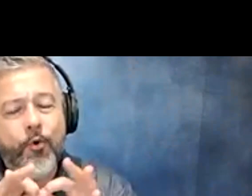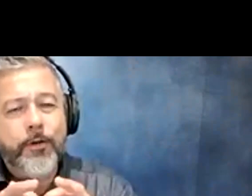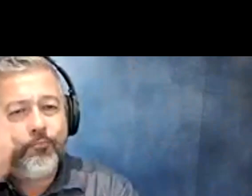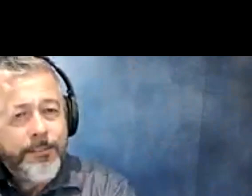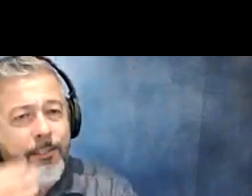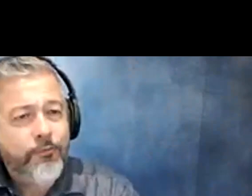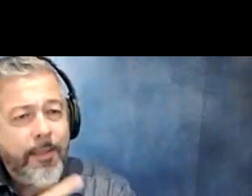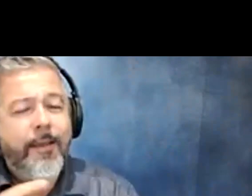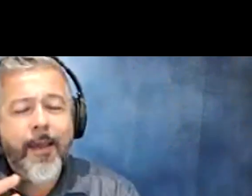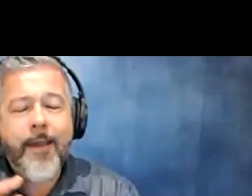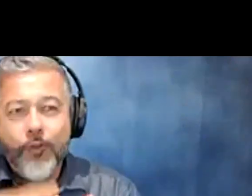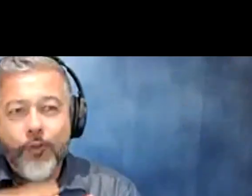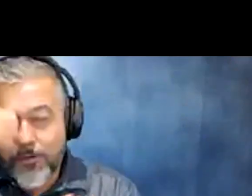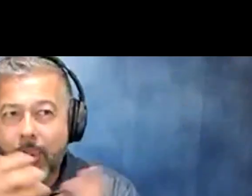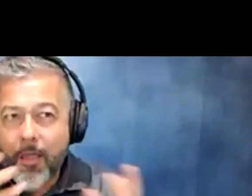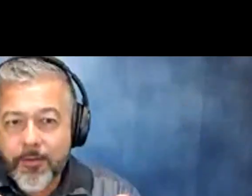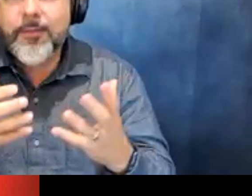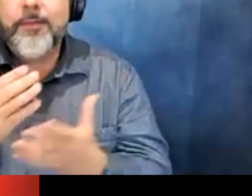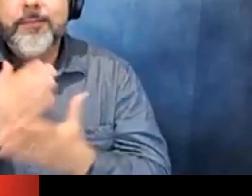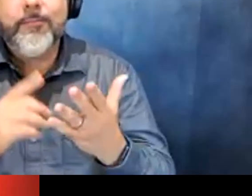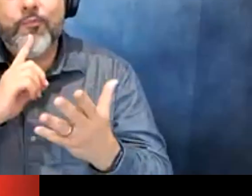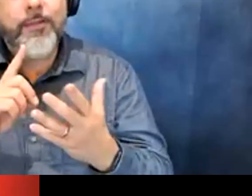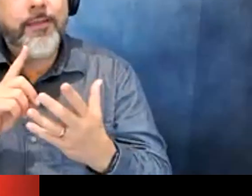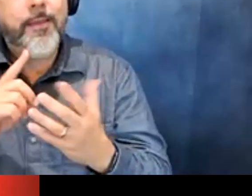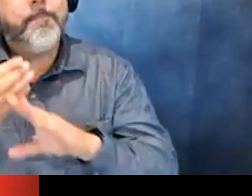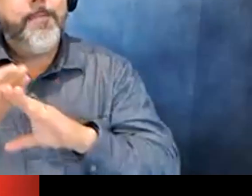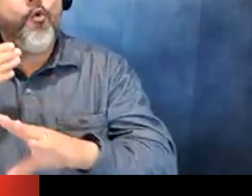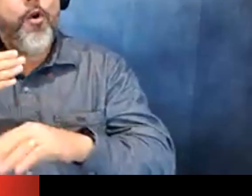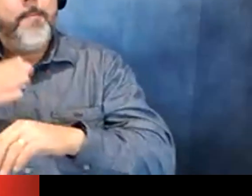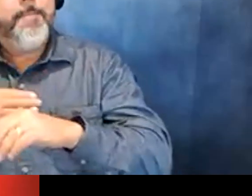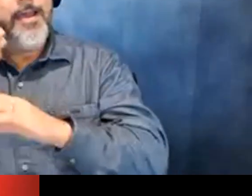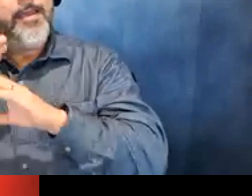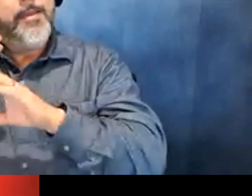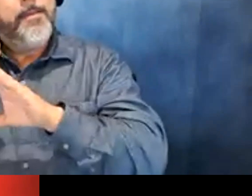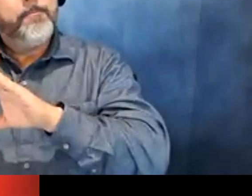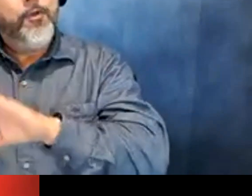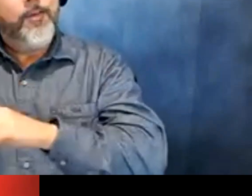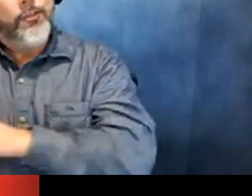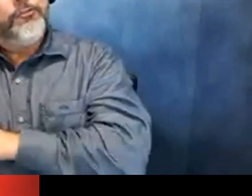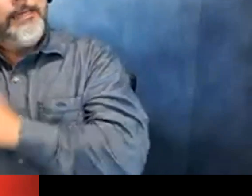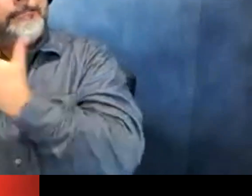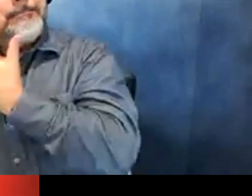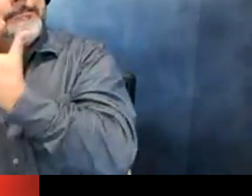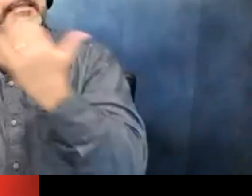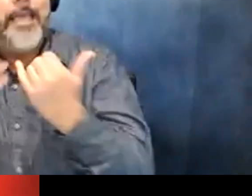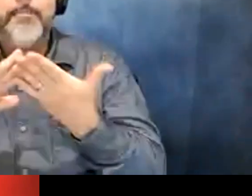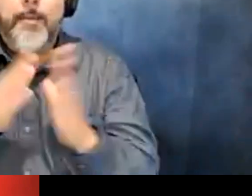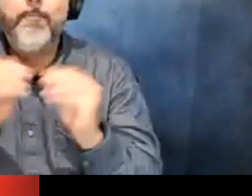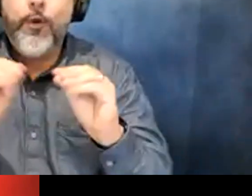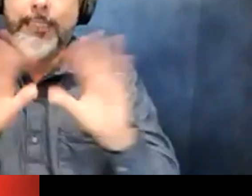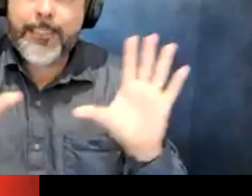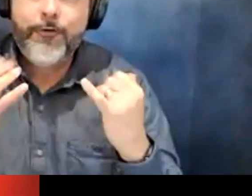kind of solidified some of my previous understanding. I do want to ask an additional question.